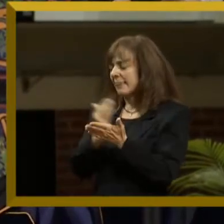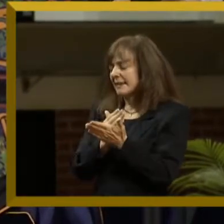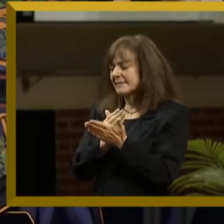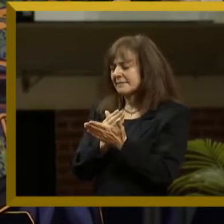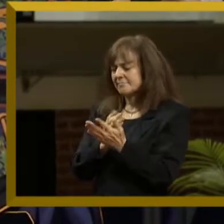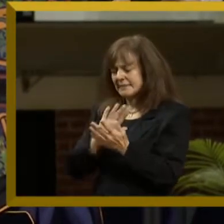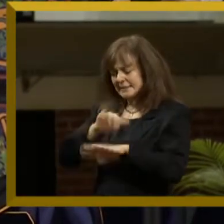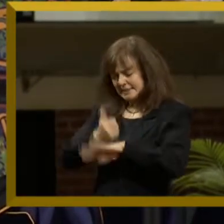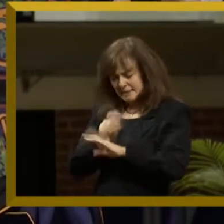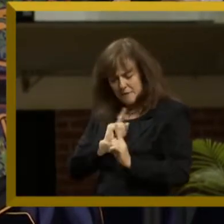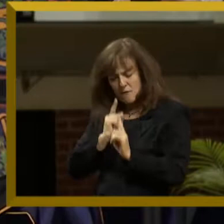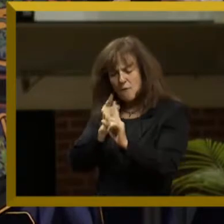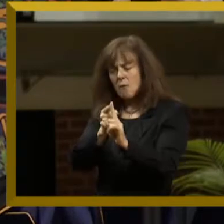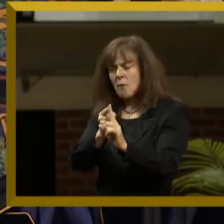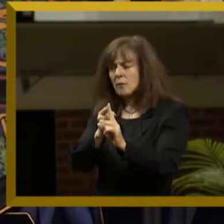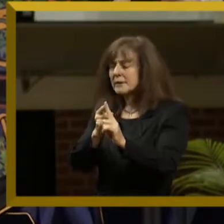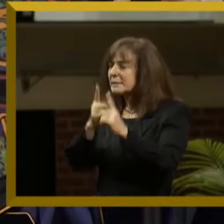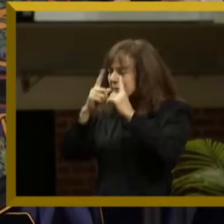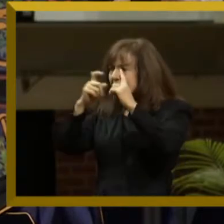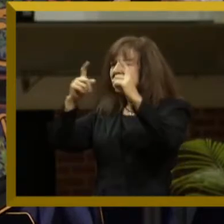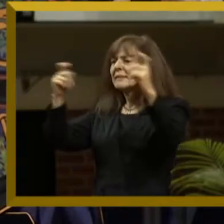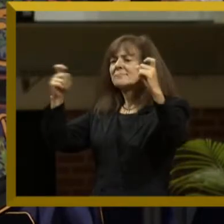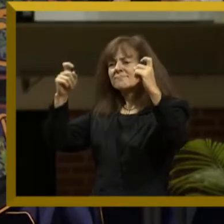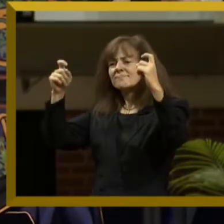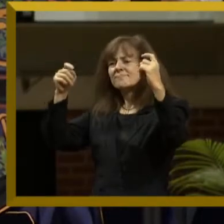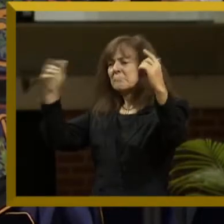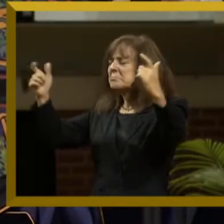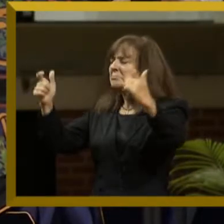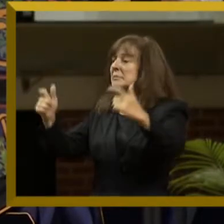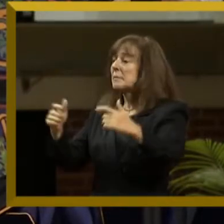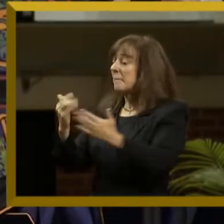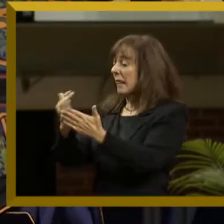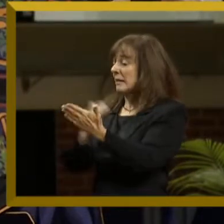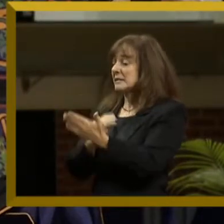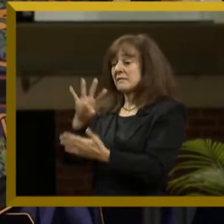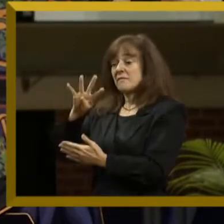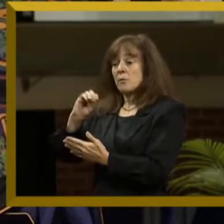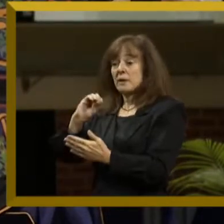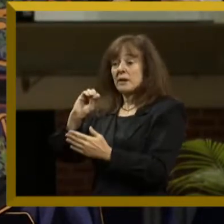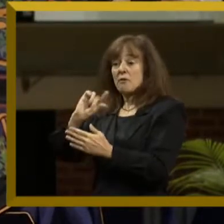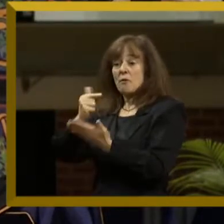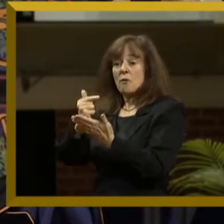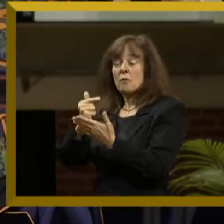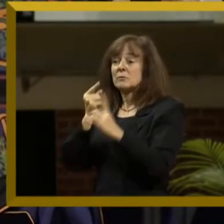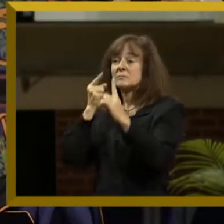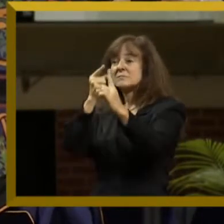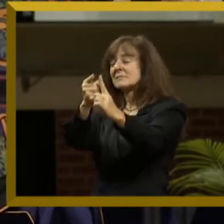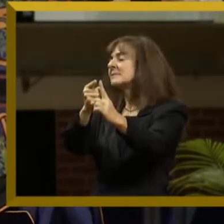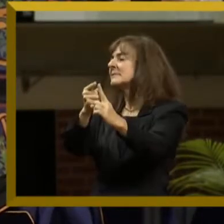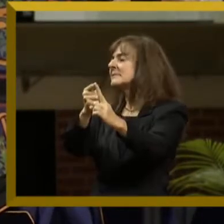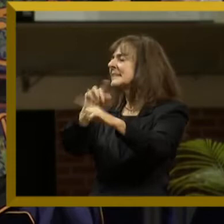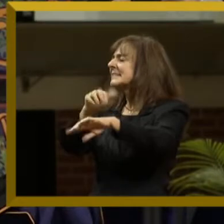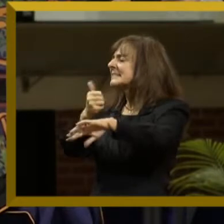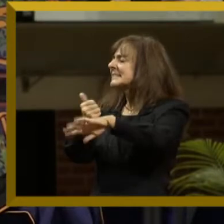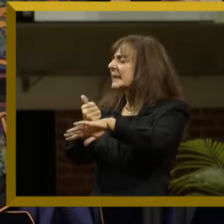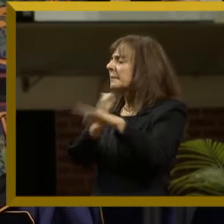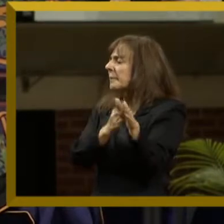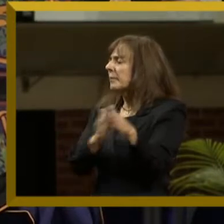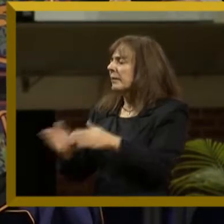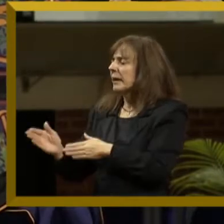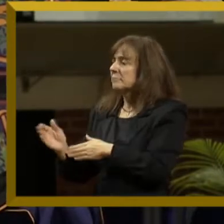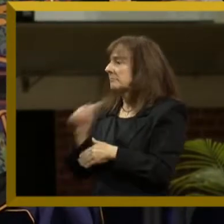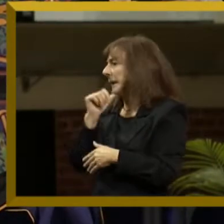setting goals and dreaming big. My list of 40 goals set in motion a plan that I did not fully understand back